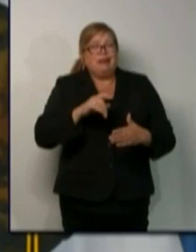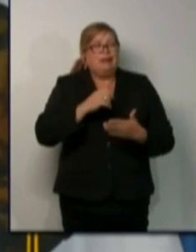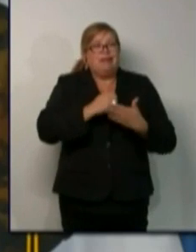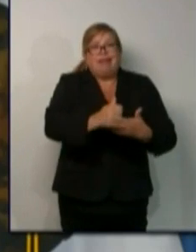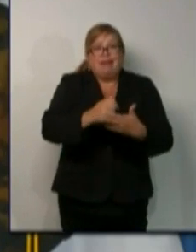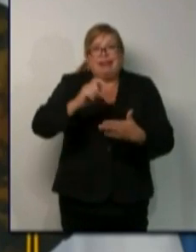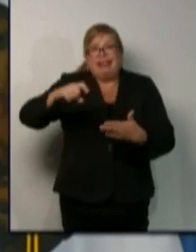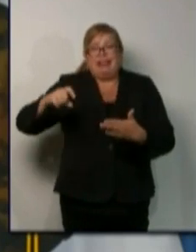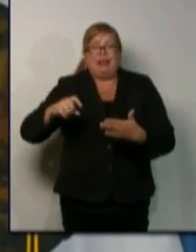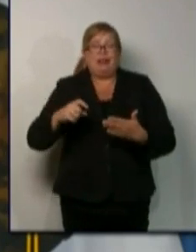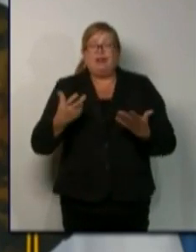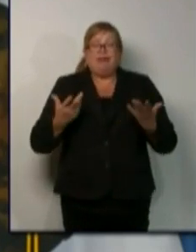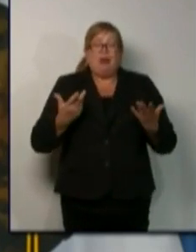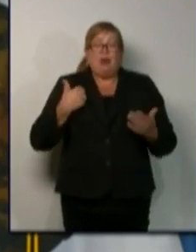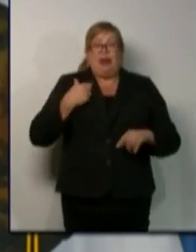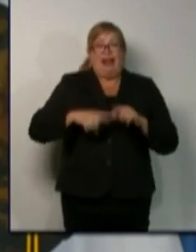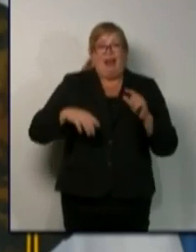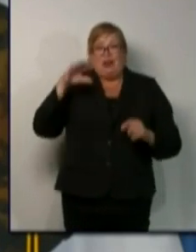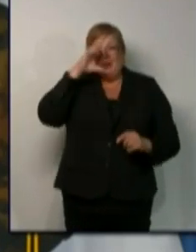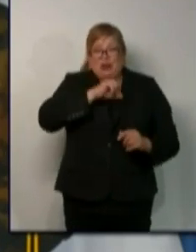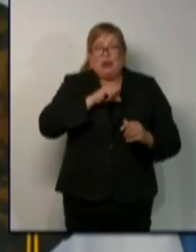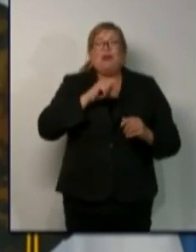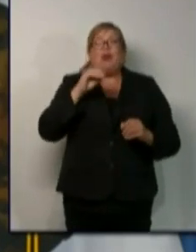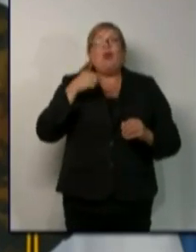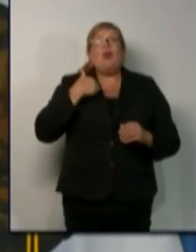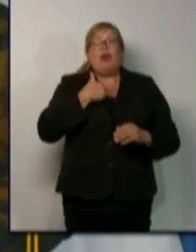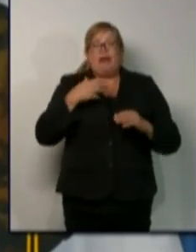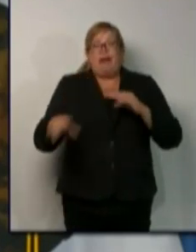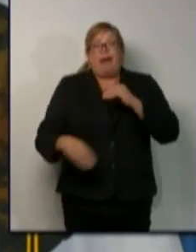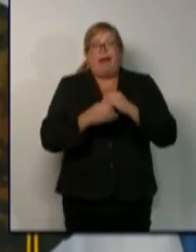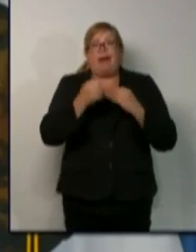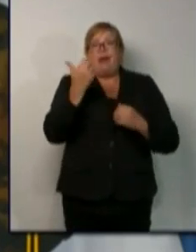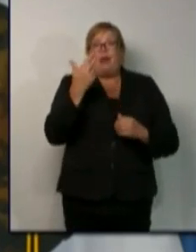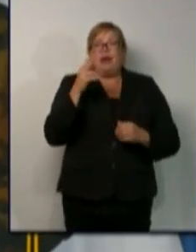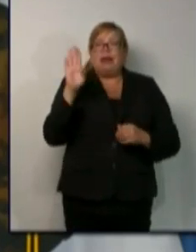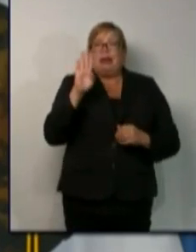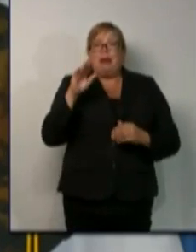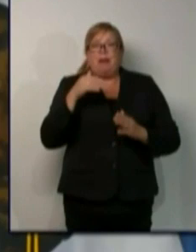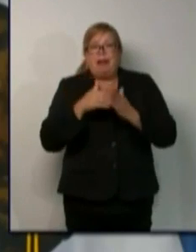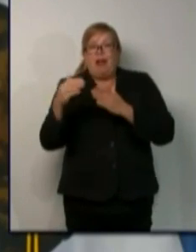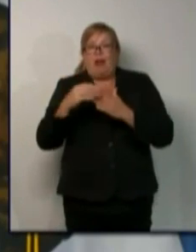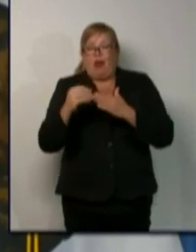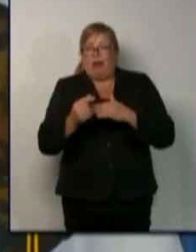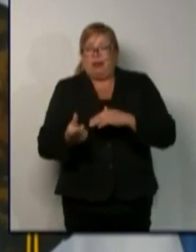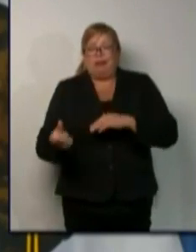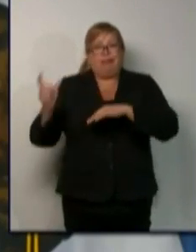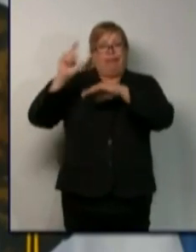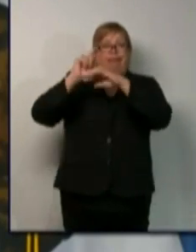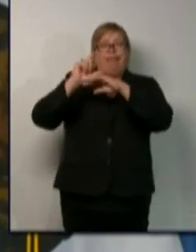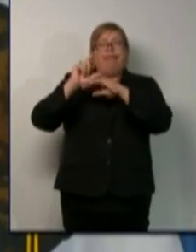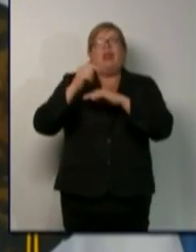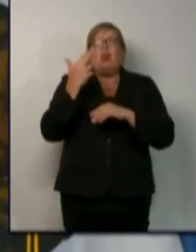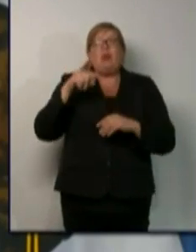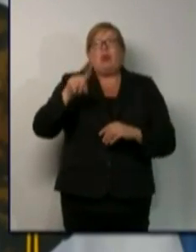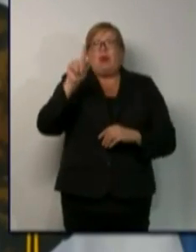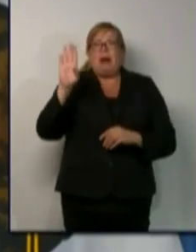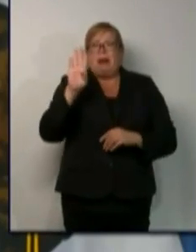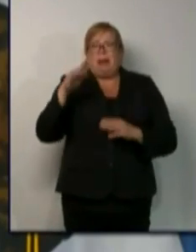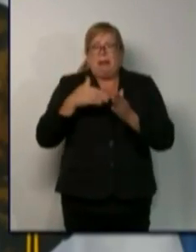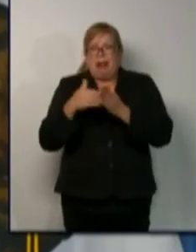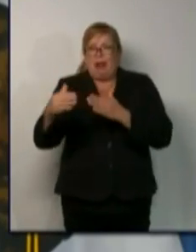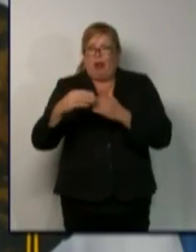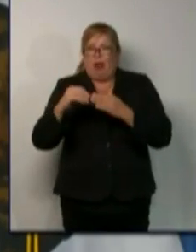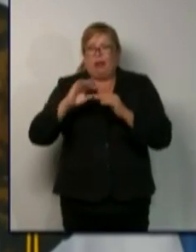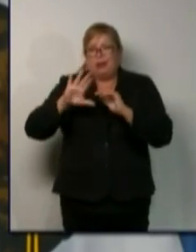cannot assume that. And as a consequence, we add roughly $13 billion to that total, $13.1 billion to be